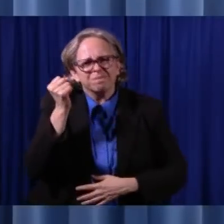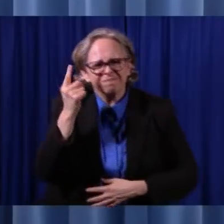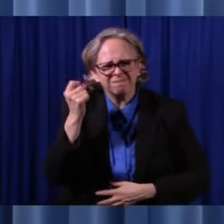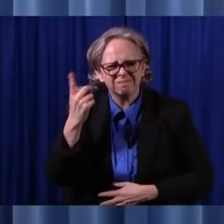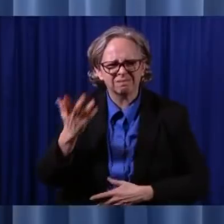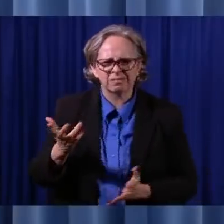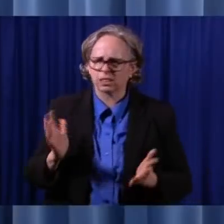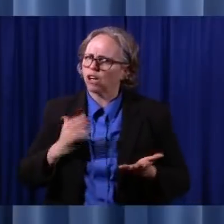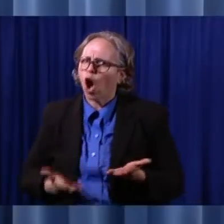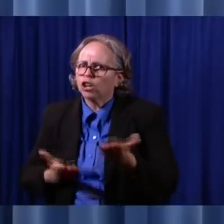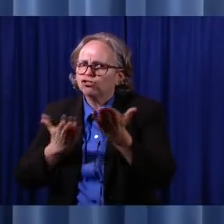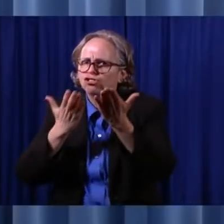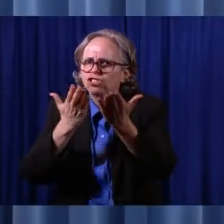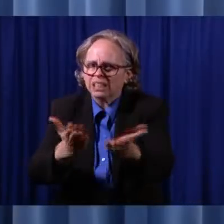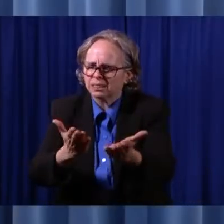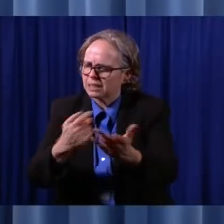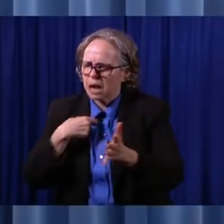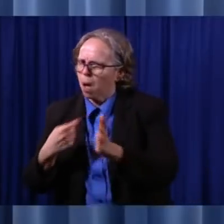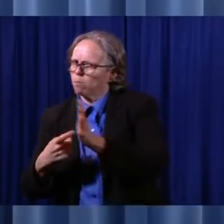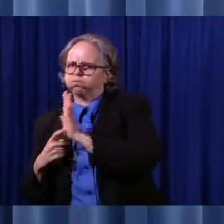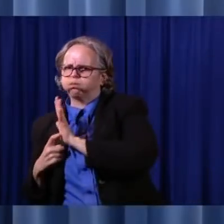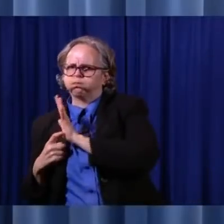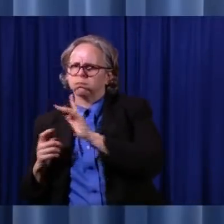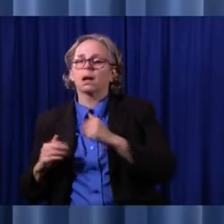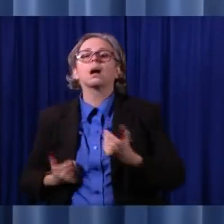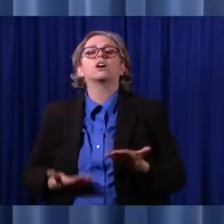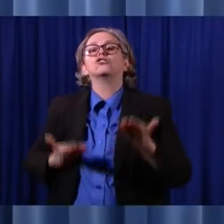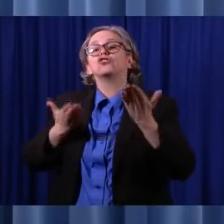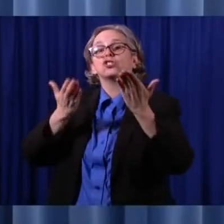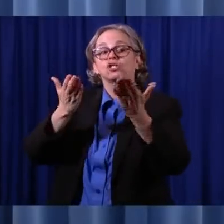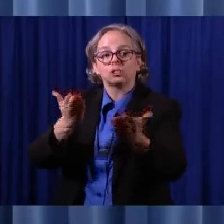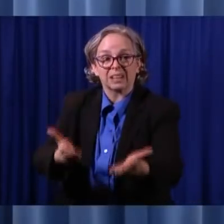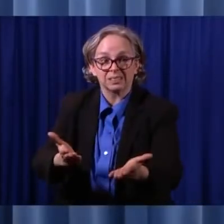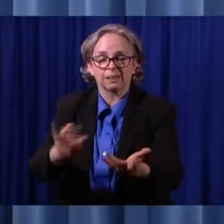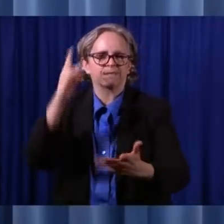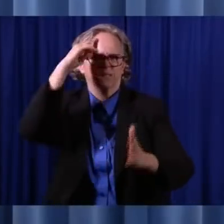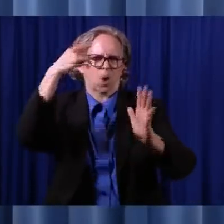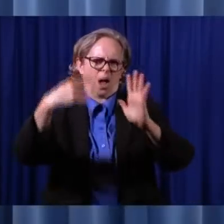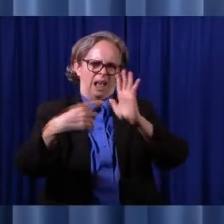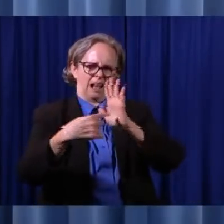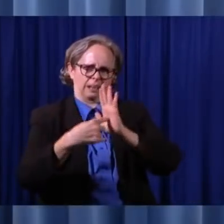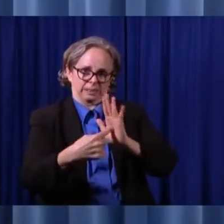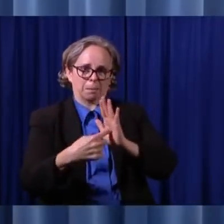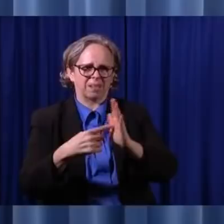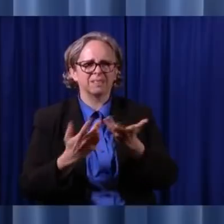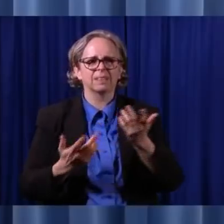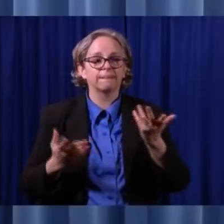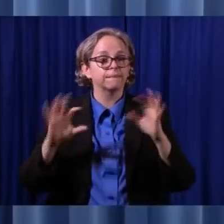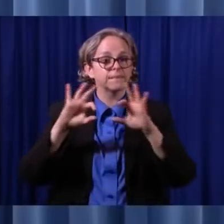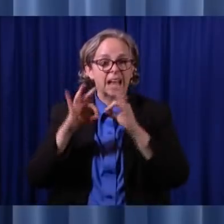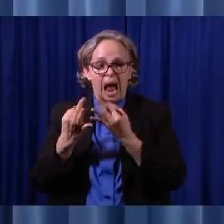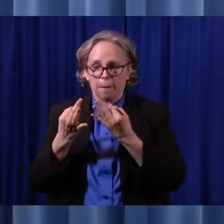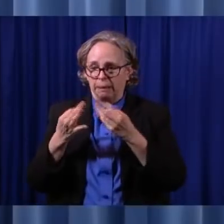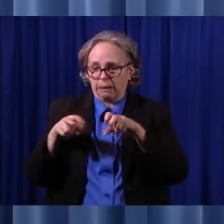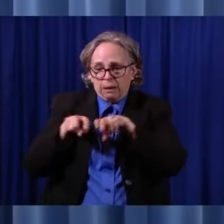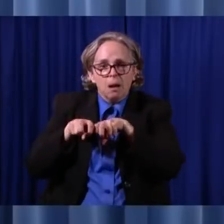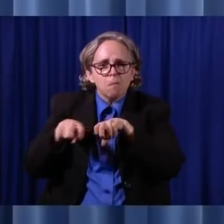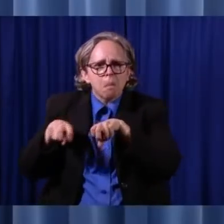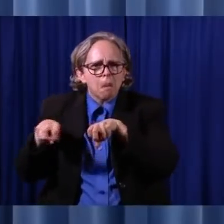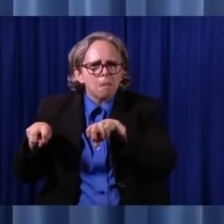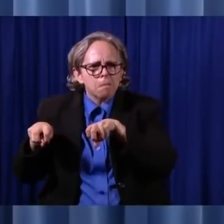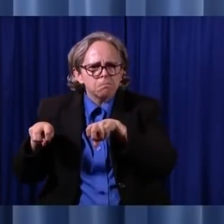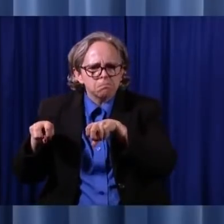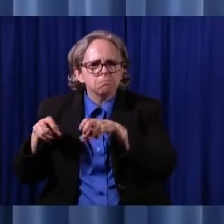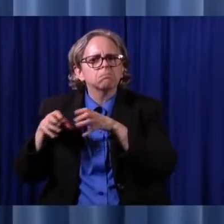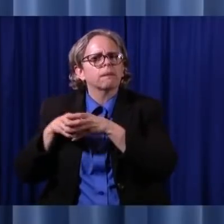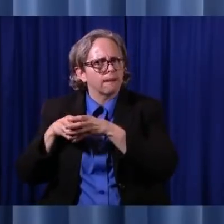not requirements. Some of these suggested best practices include having families sit together, and then there be